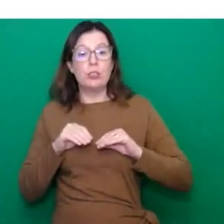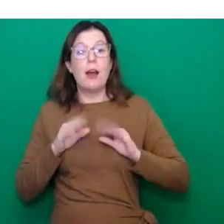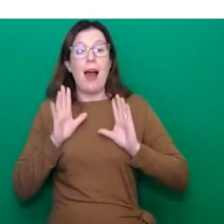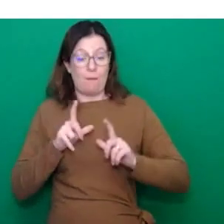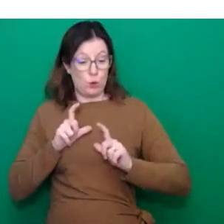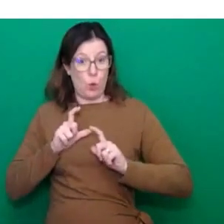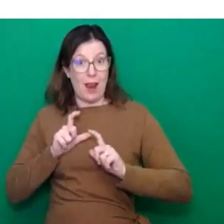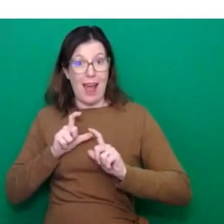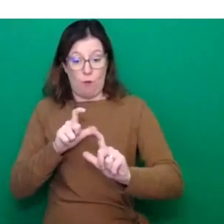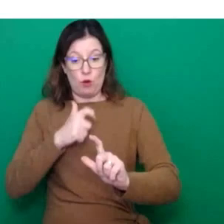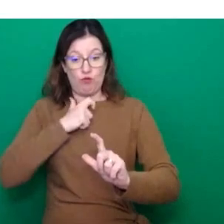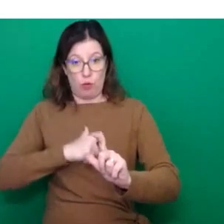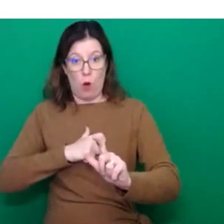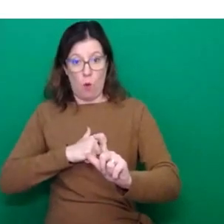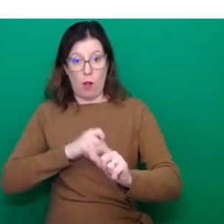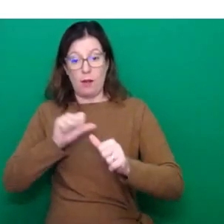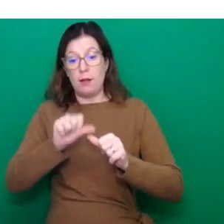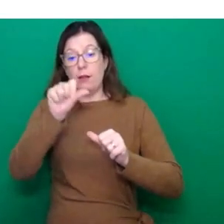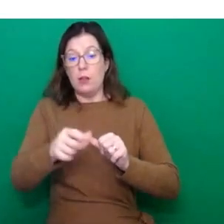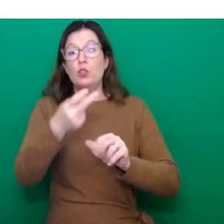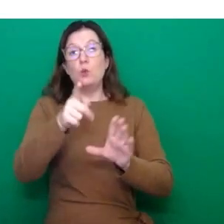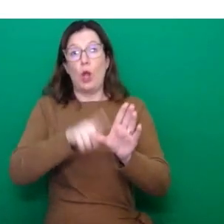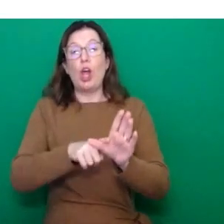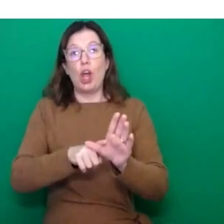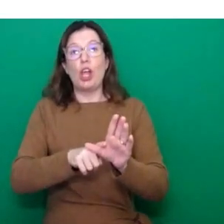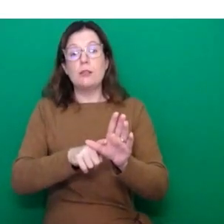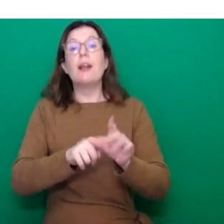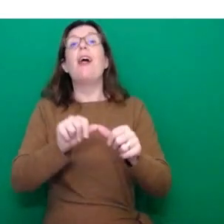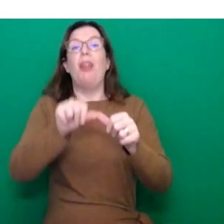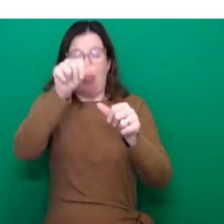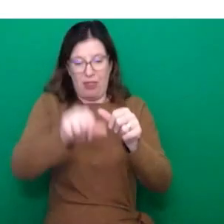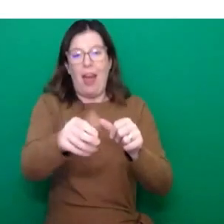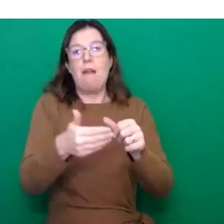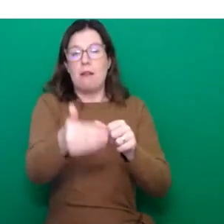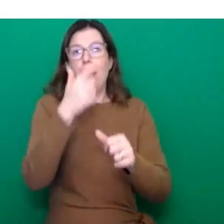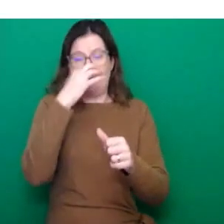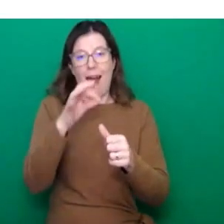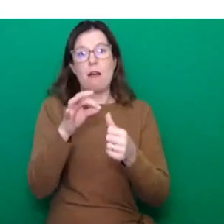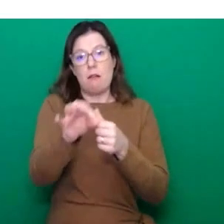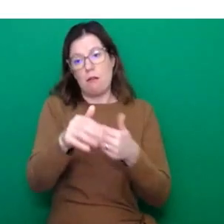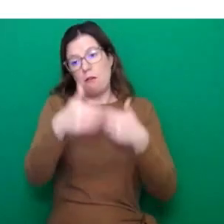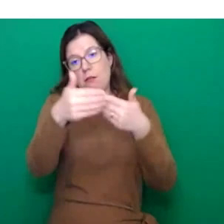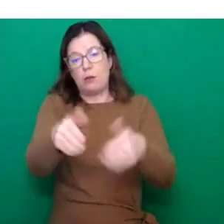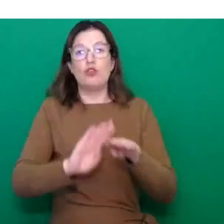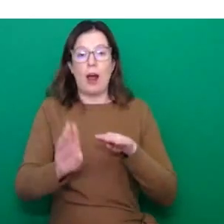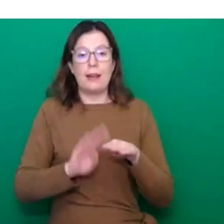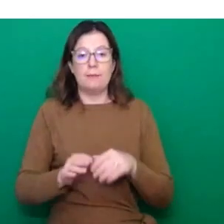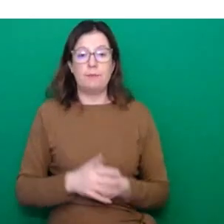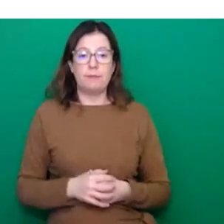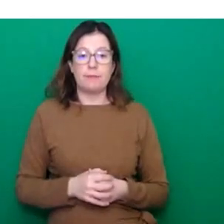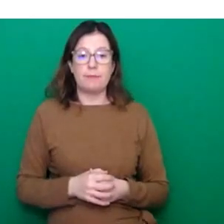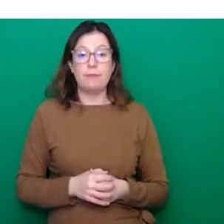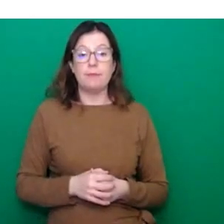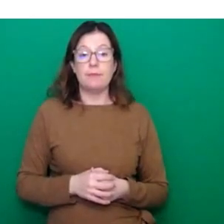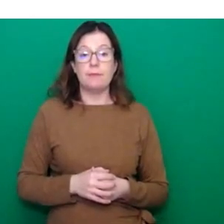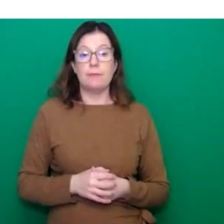that role and and commit to that role for 2 years before you can go on to the next training. So there's more information that's recently come